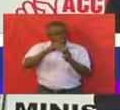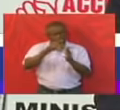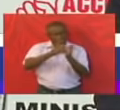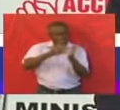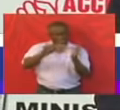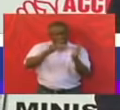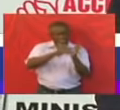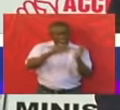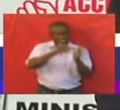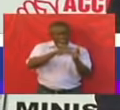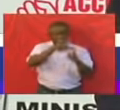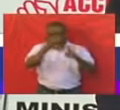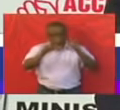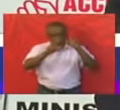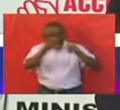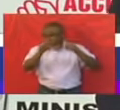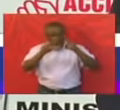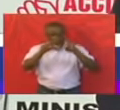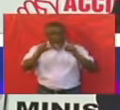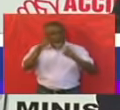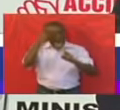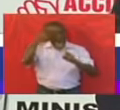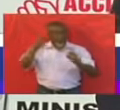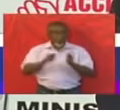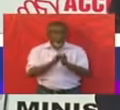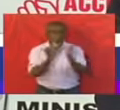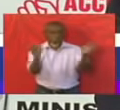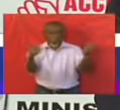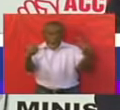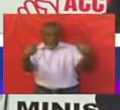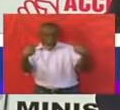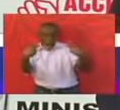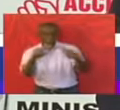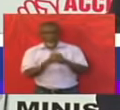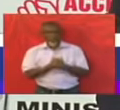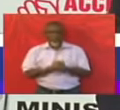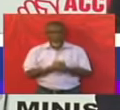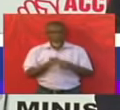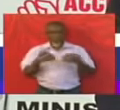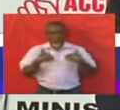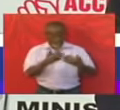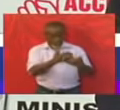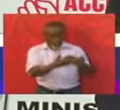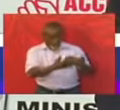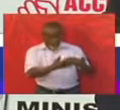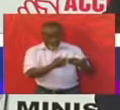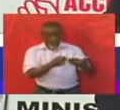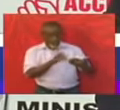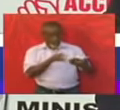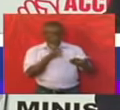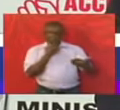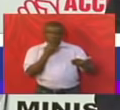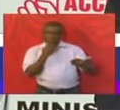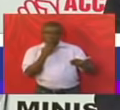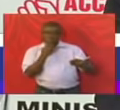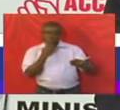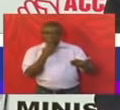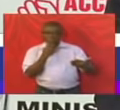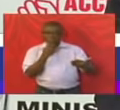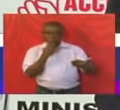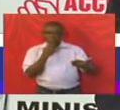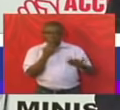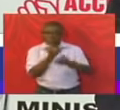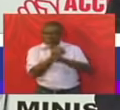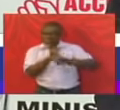to answer for the benefit of our audience. I've written them down. Can you tell us a little more about the safety